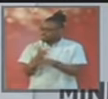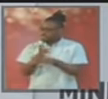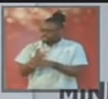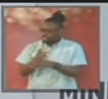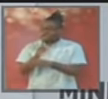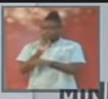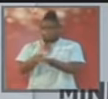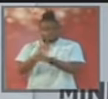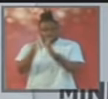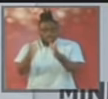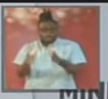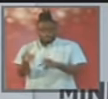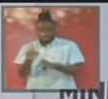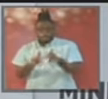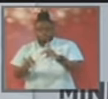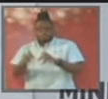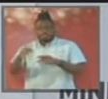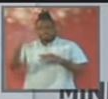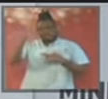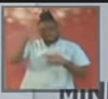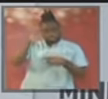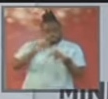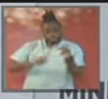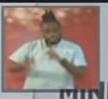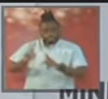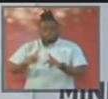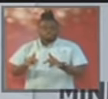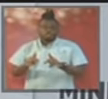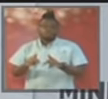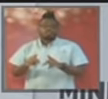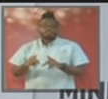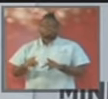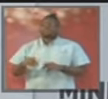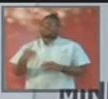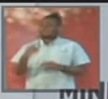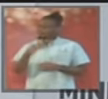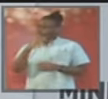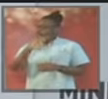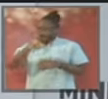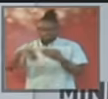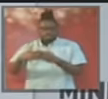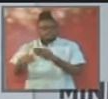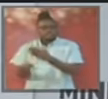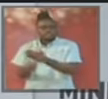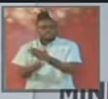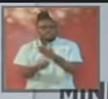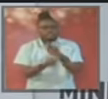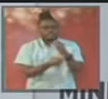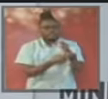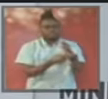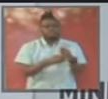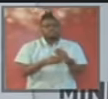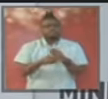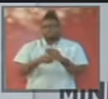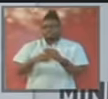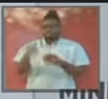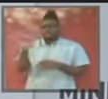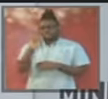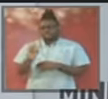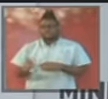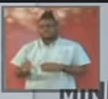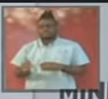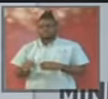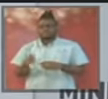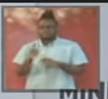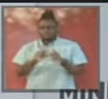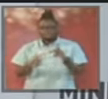and beyond that, those with underlying health conditions, as I just mentioned. It's called comorbidities when we look at people who